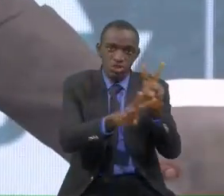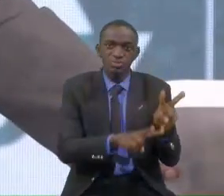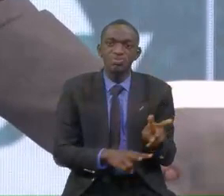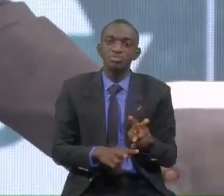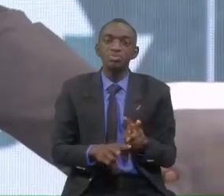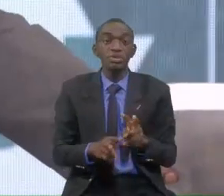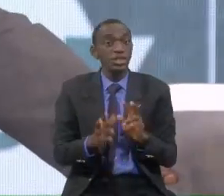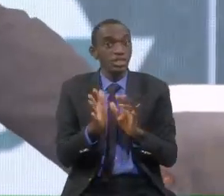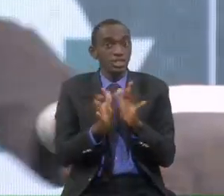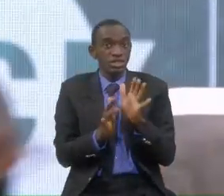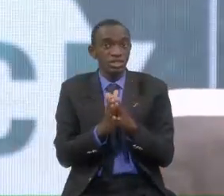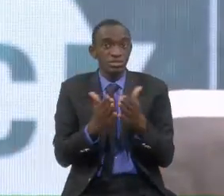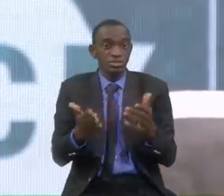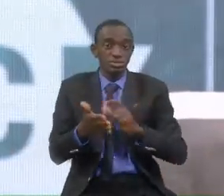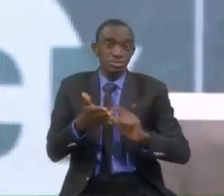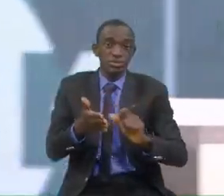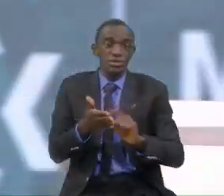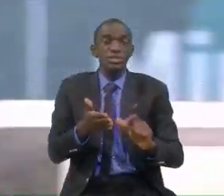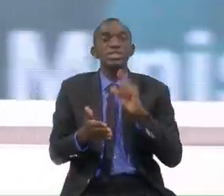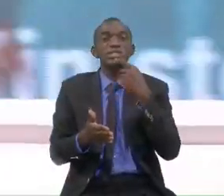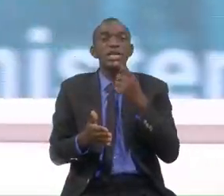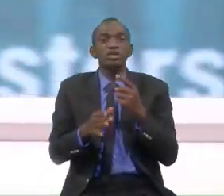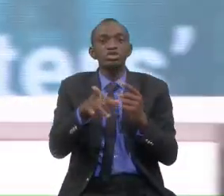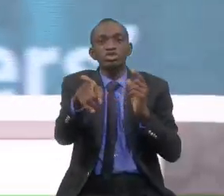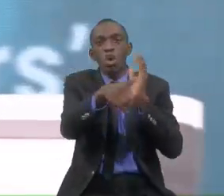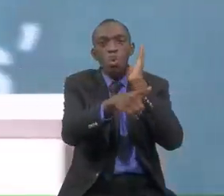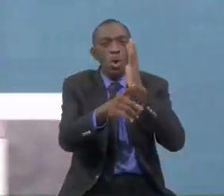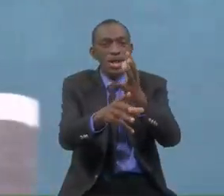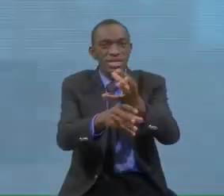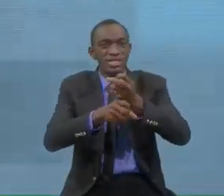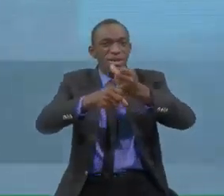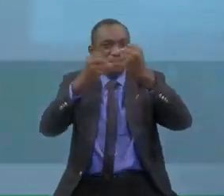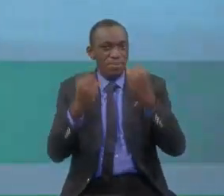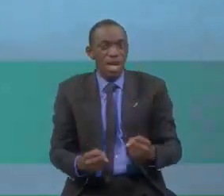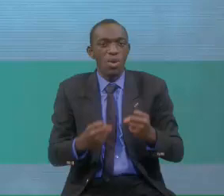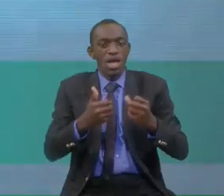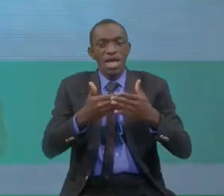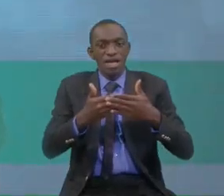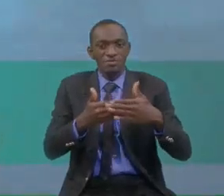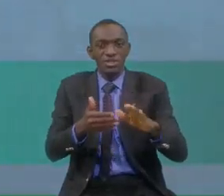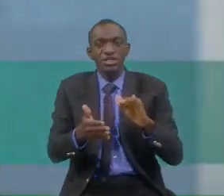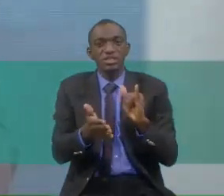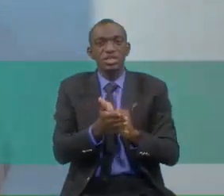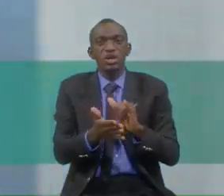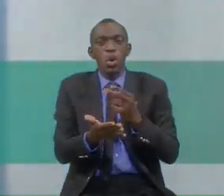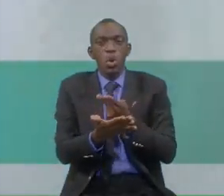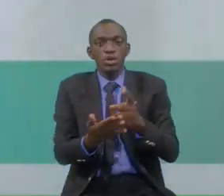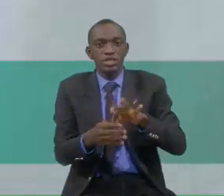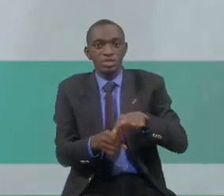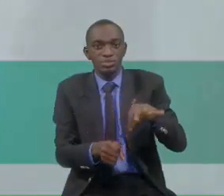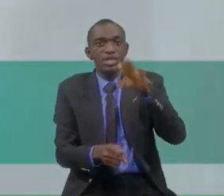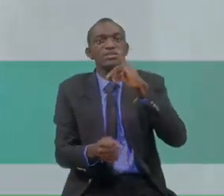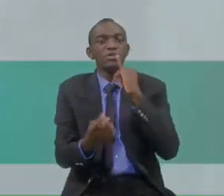shall receive power after that the Holy Ghost is come upon